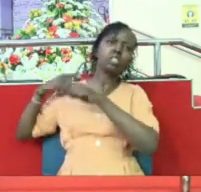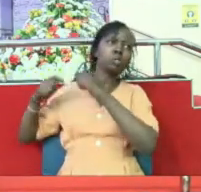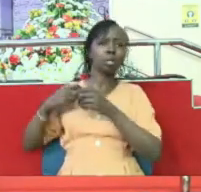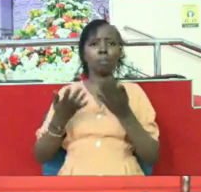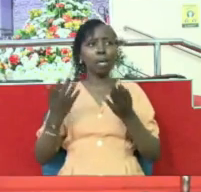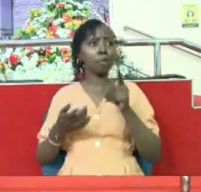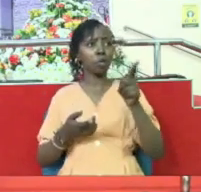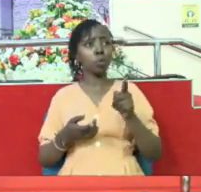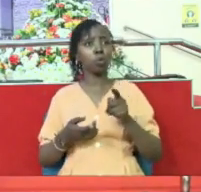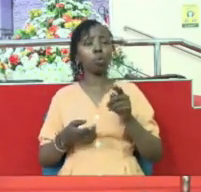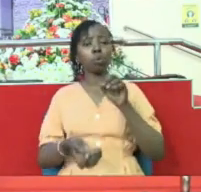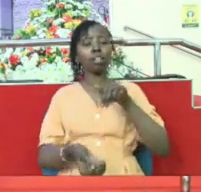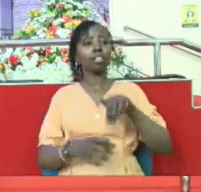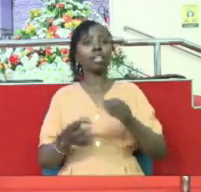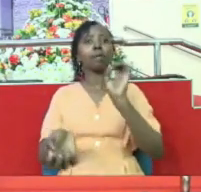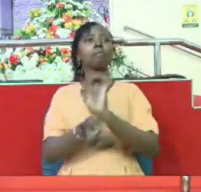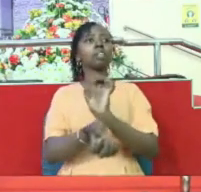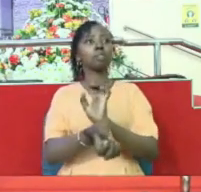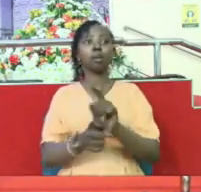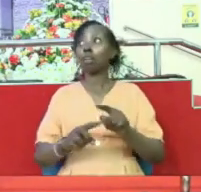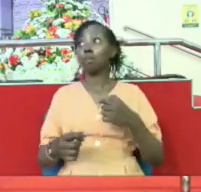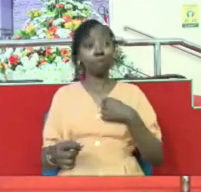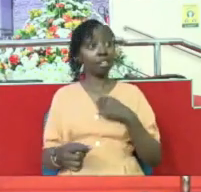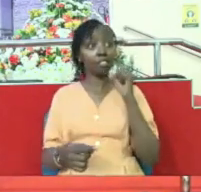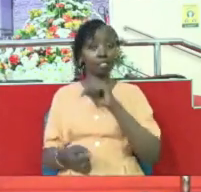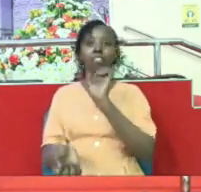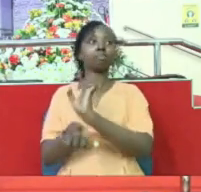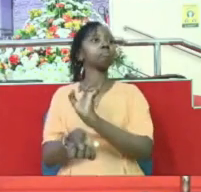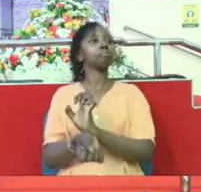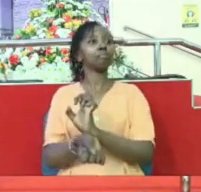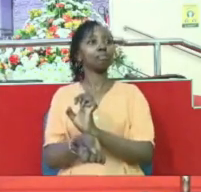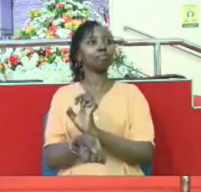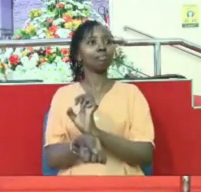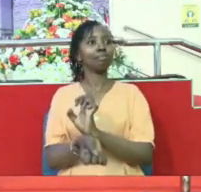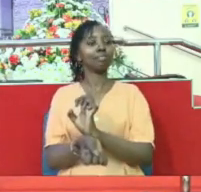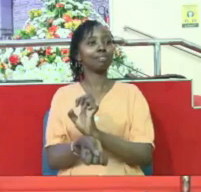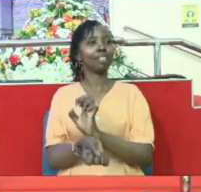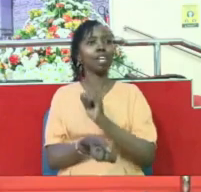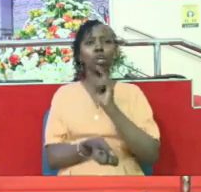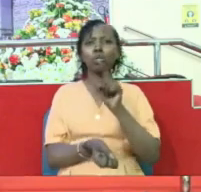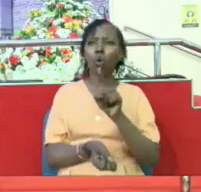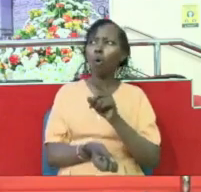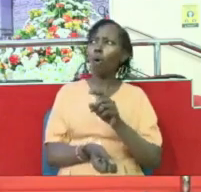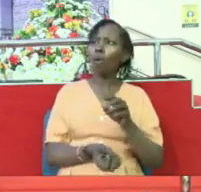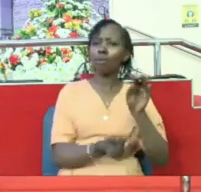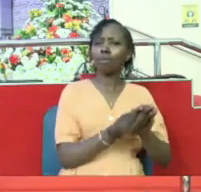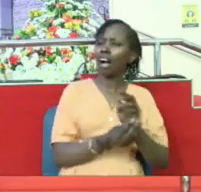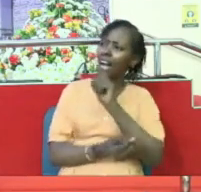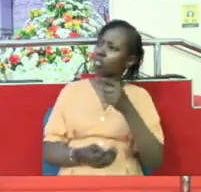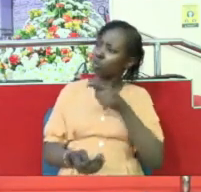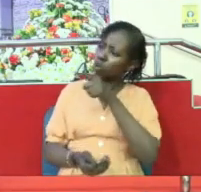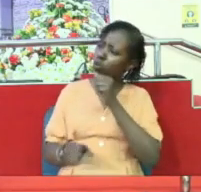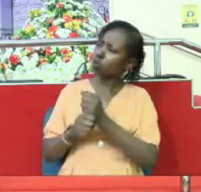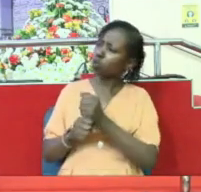wewe ushawaishikwa. Now for me, I've been arrested. Mimi nimeshawaishikwa. So the question is, what are you doing? They will ask. Wanauliza ulikuwa unafanya nini?